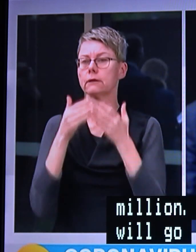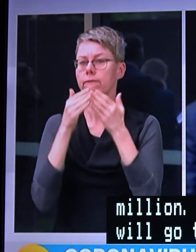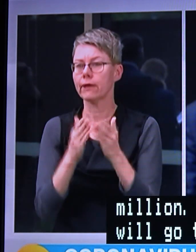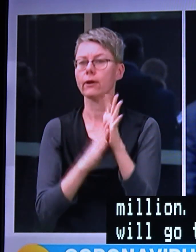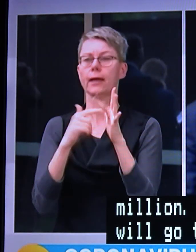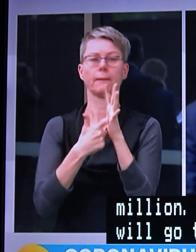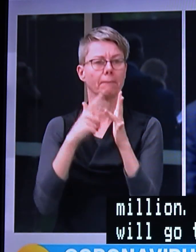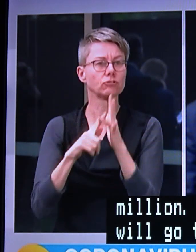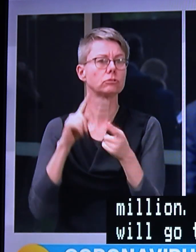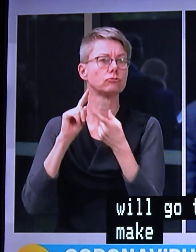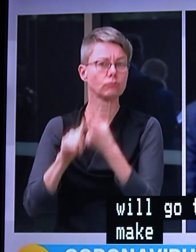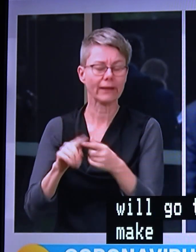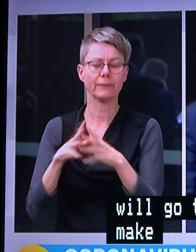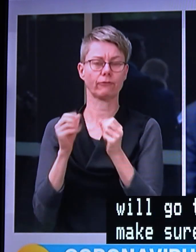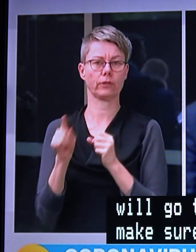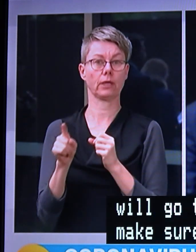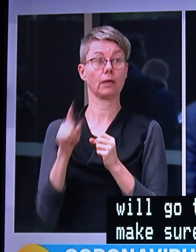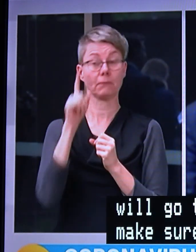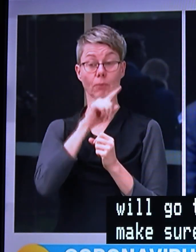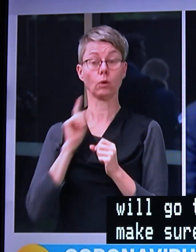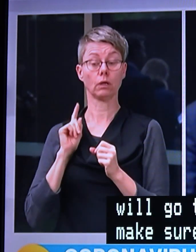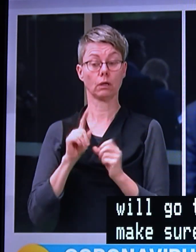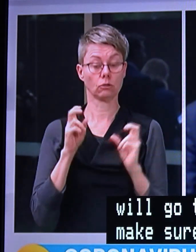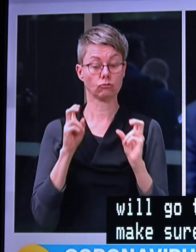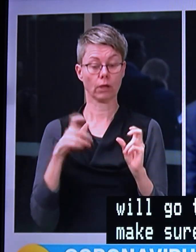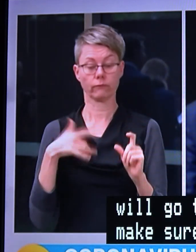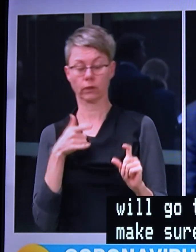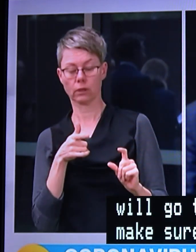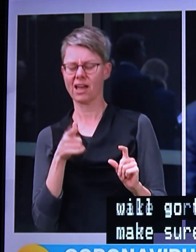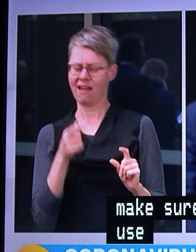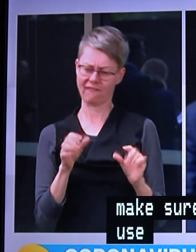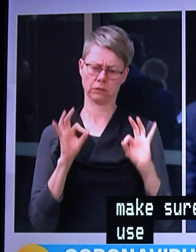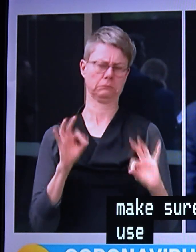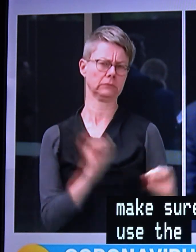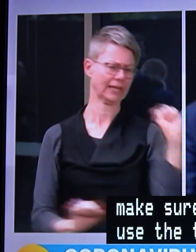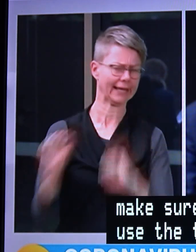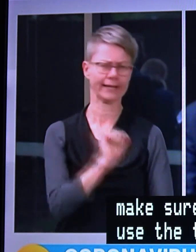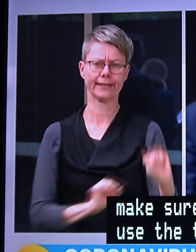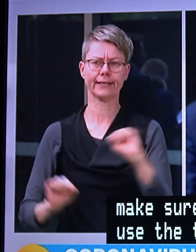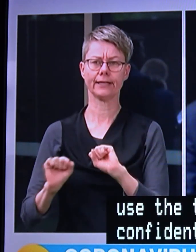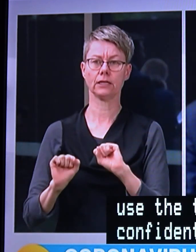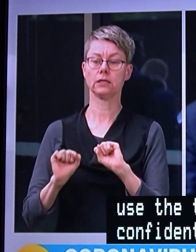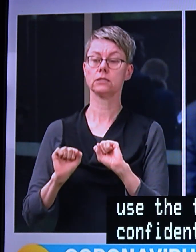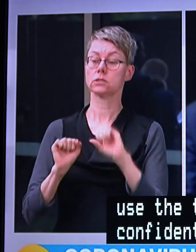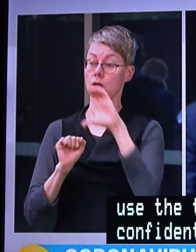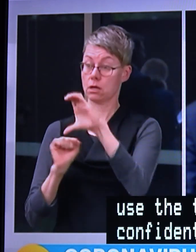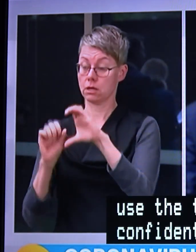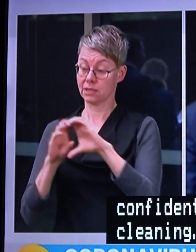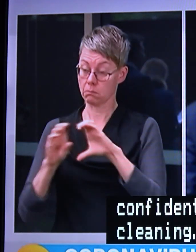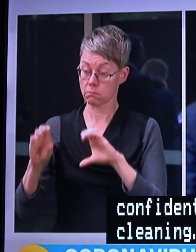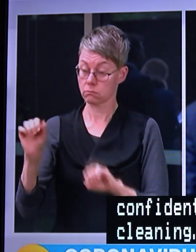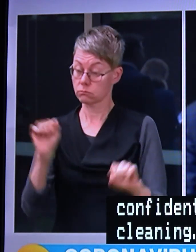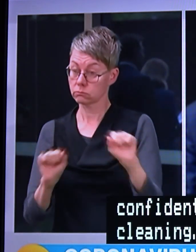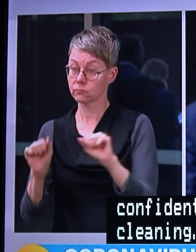people who need to use the transport system can be confident that there's that deep level of cleaning. A proportion of that will go to schools,